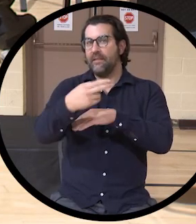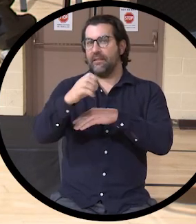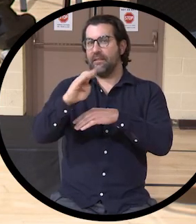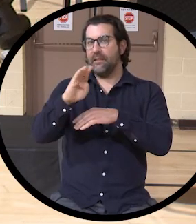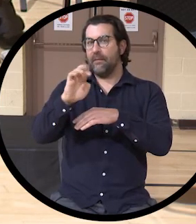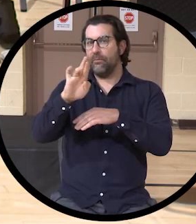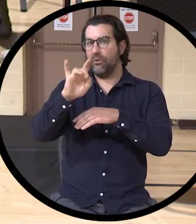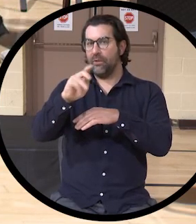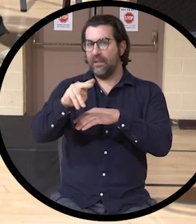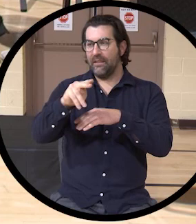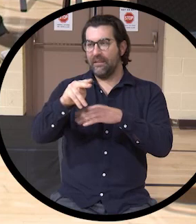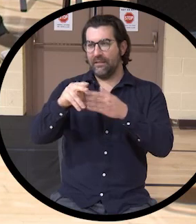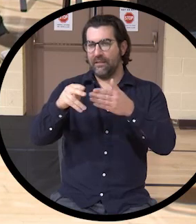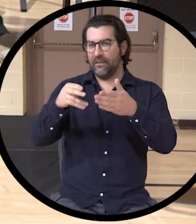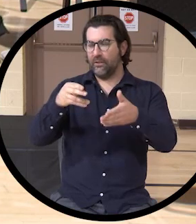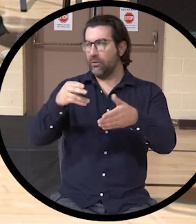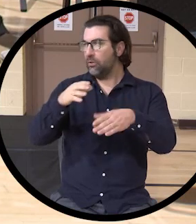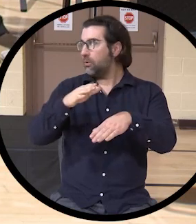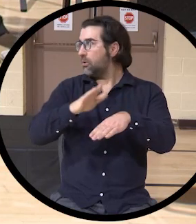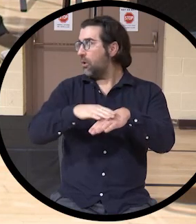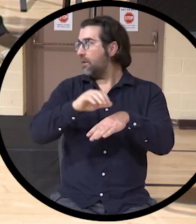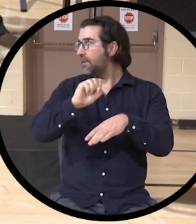Stanton.